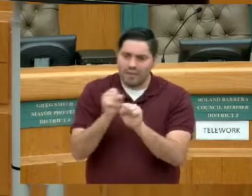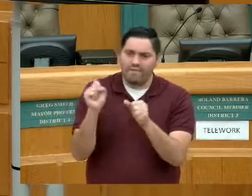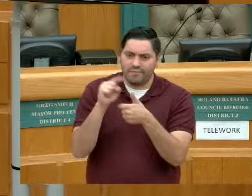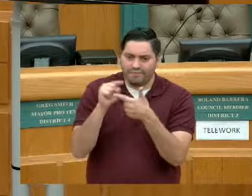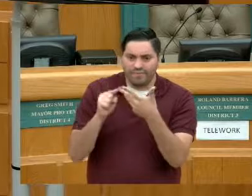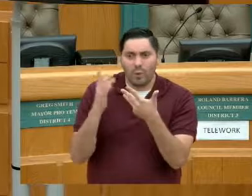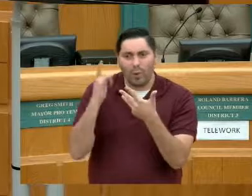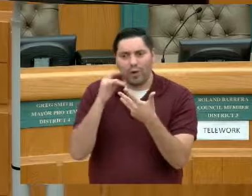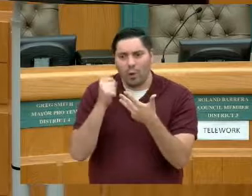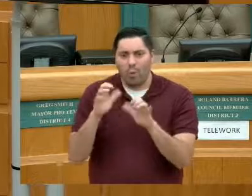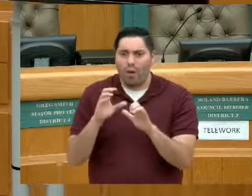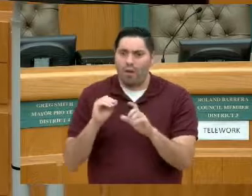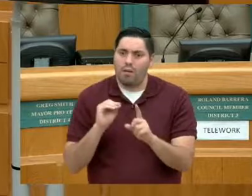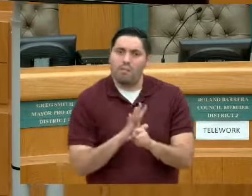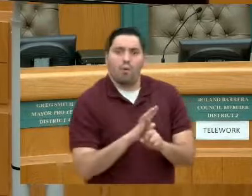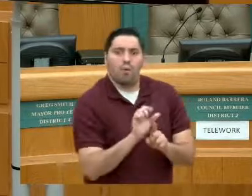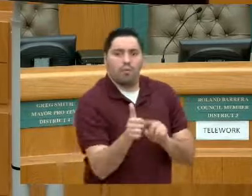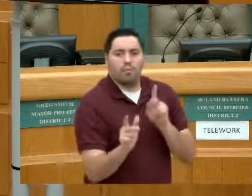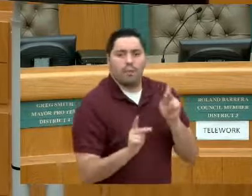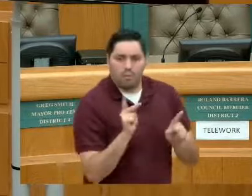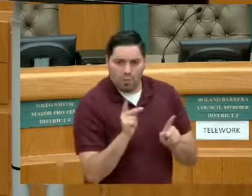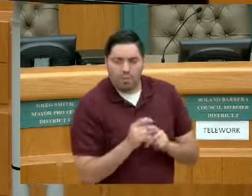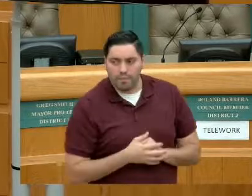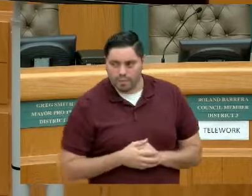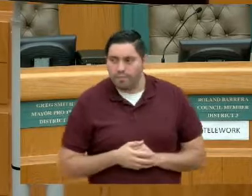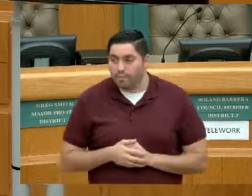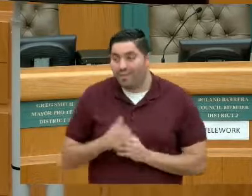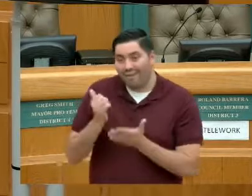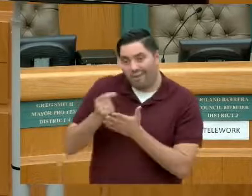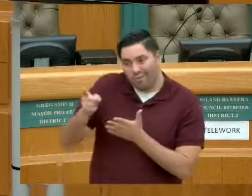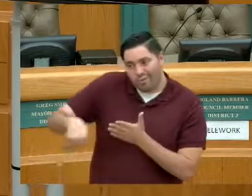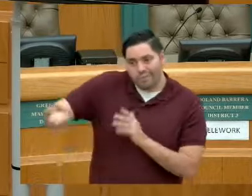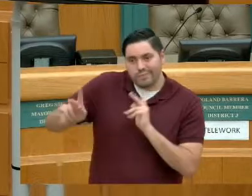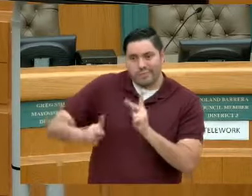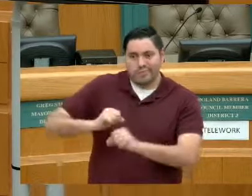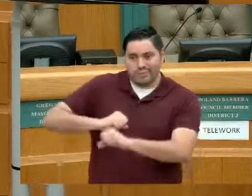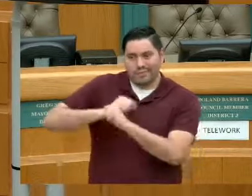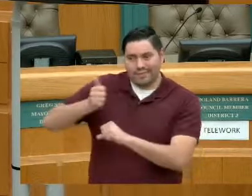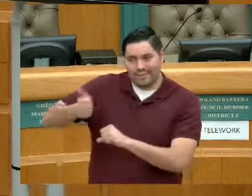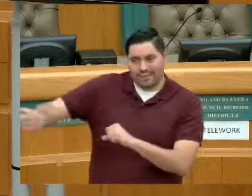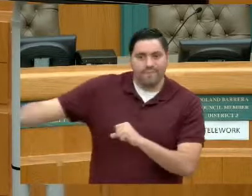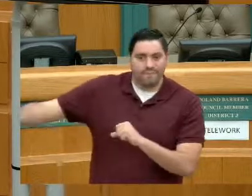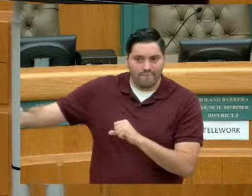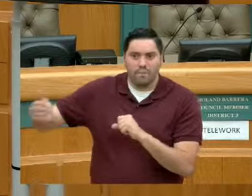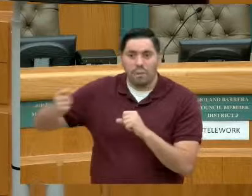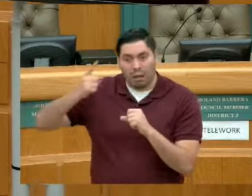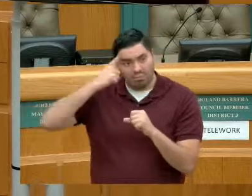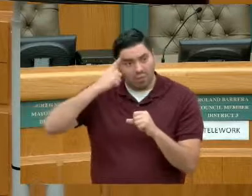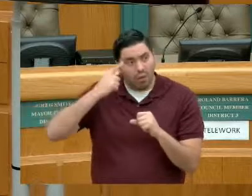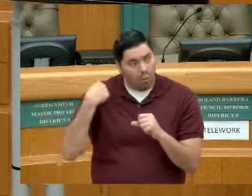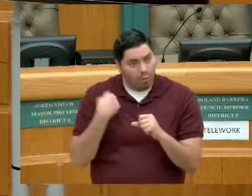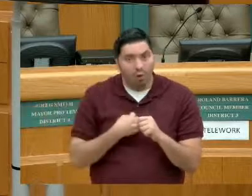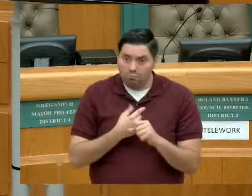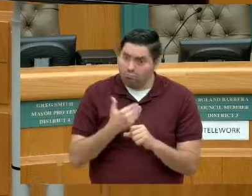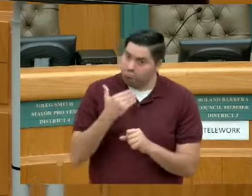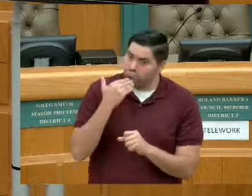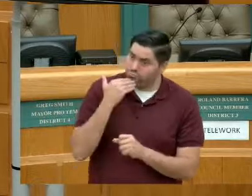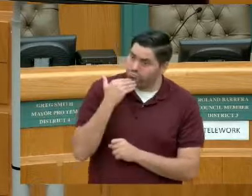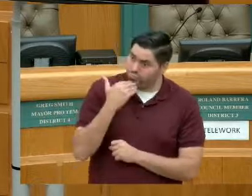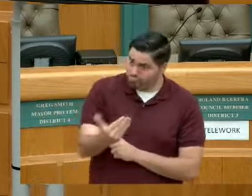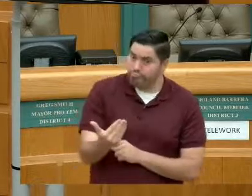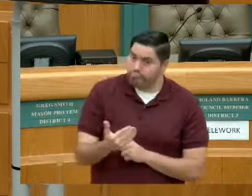proper steps not to expose others to it and do what they need to do to protect themselves.